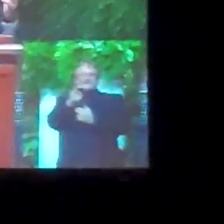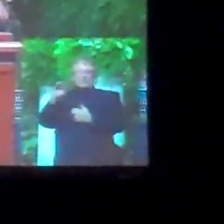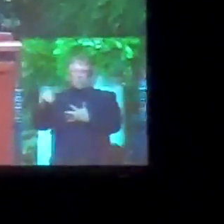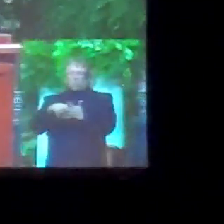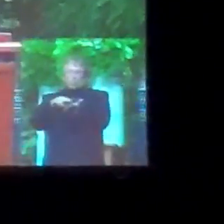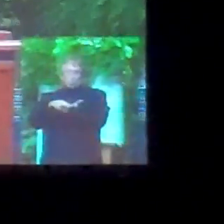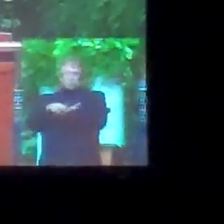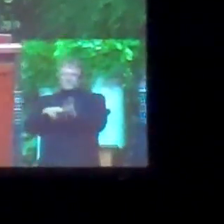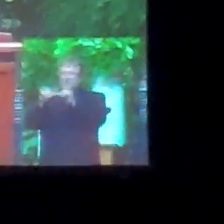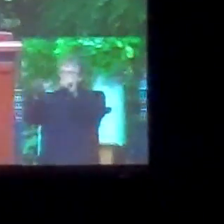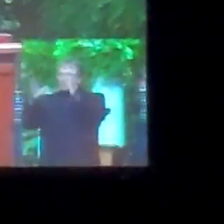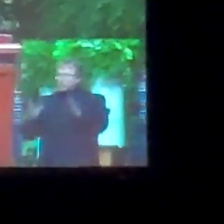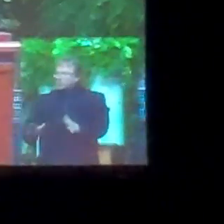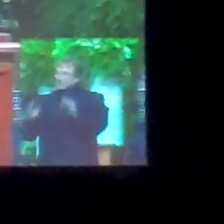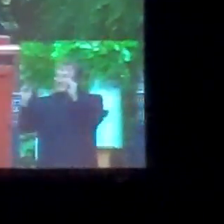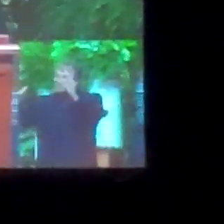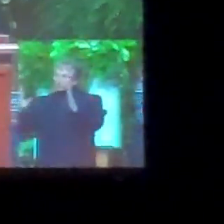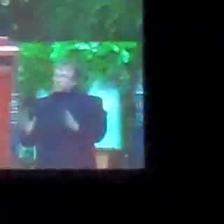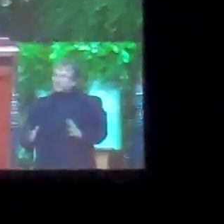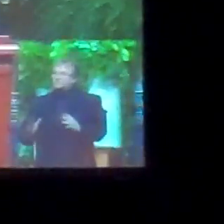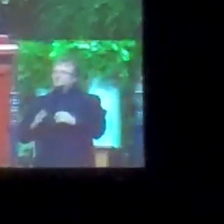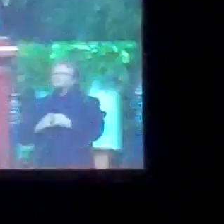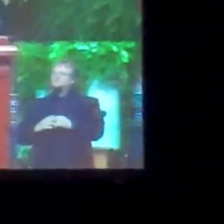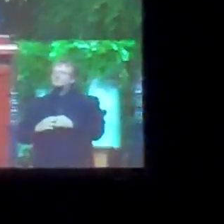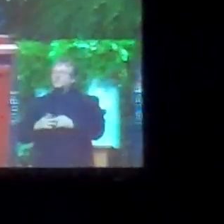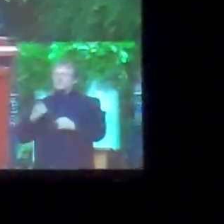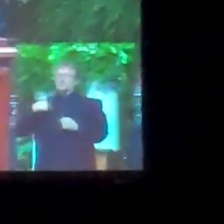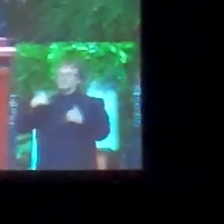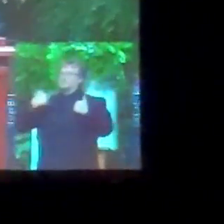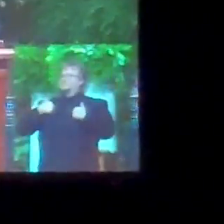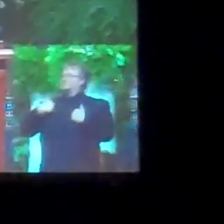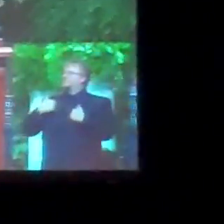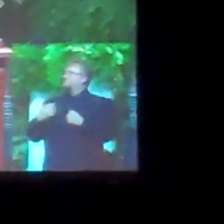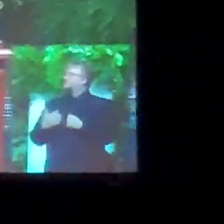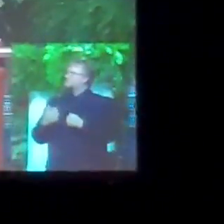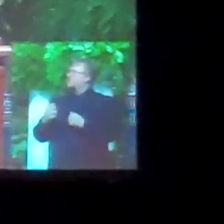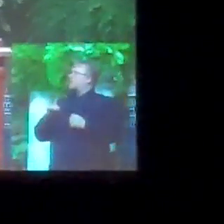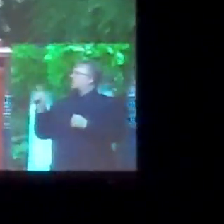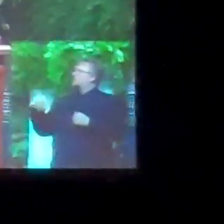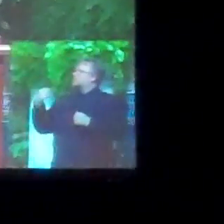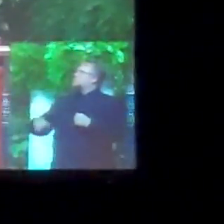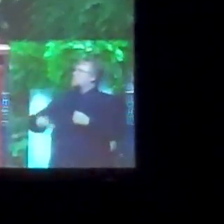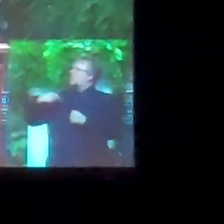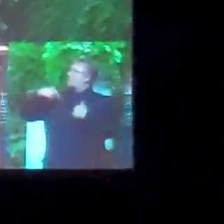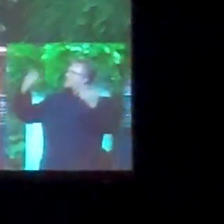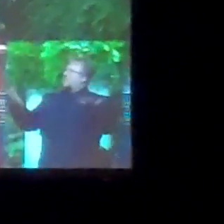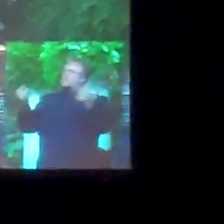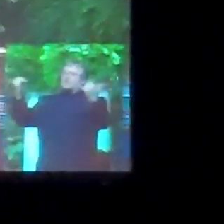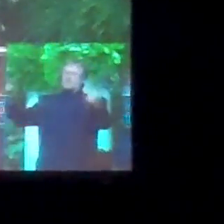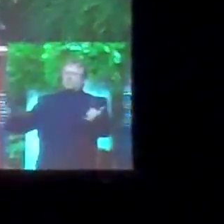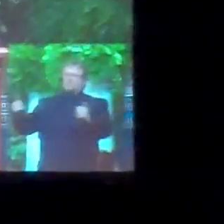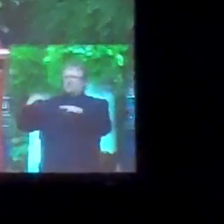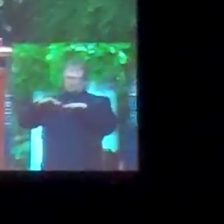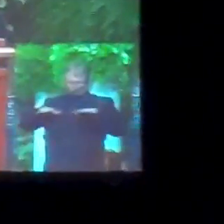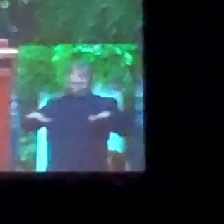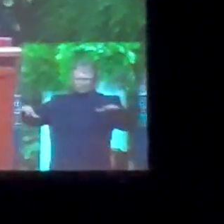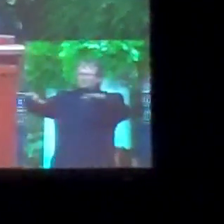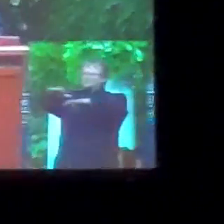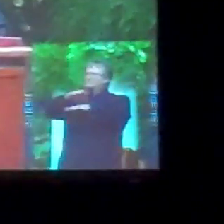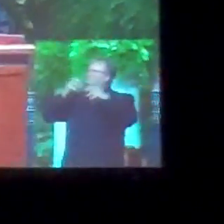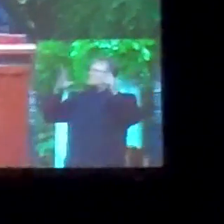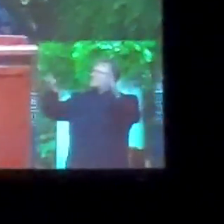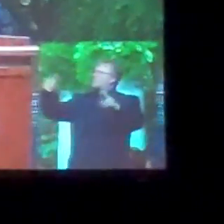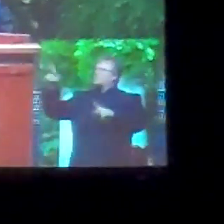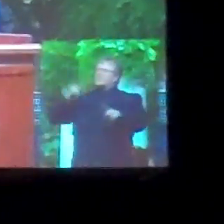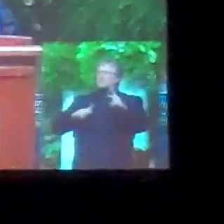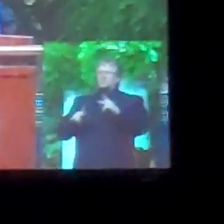An engineer? A teacher? As for myself, I am just proud to be here today, surrounded by so many people who are intent